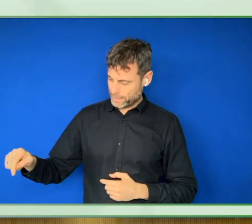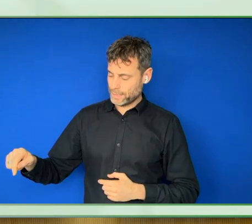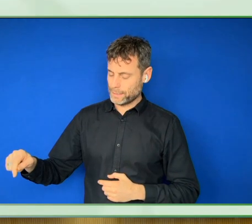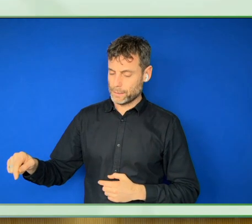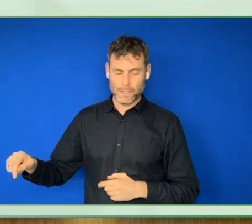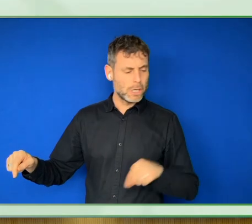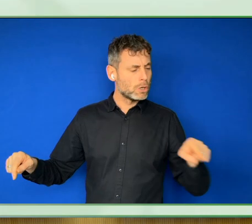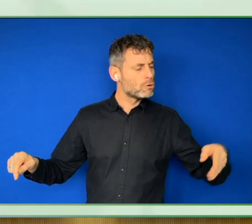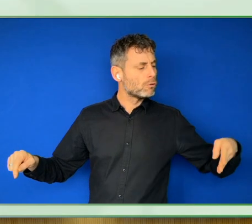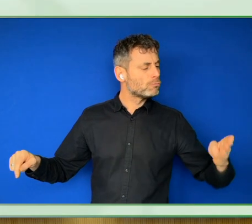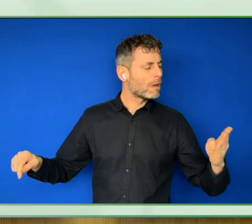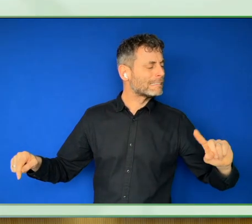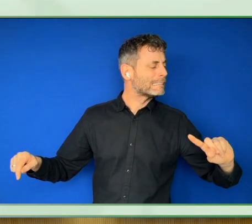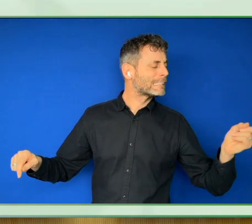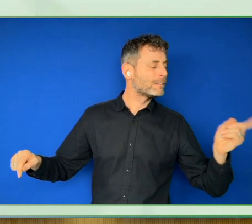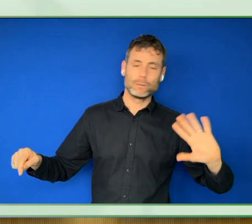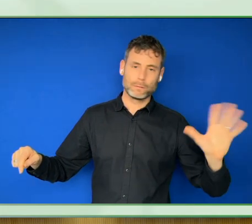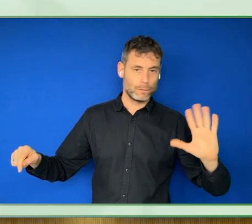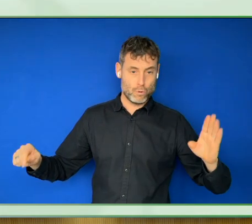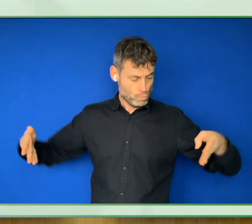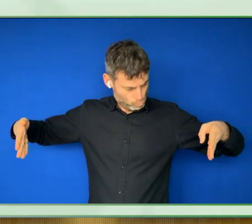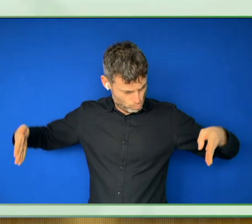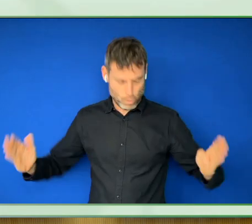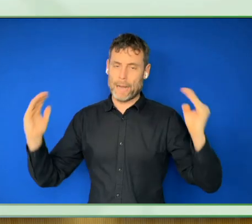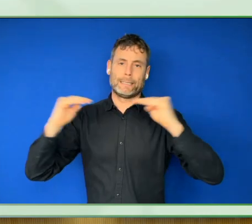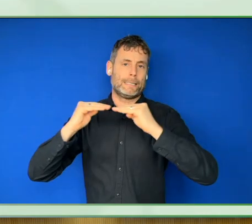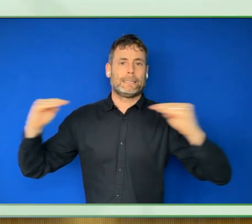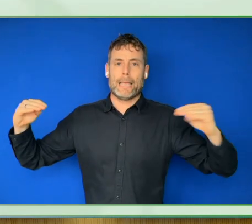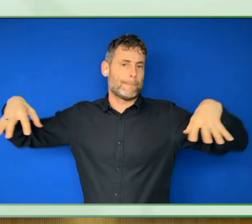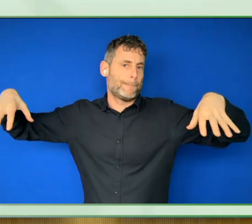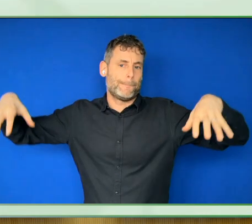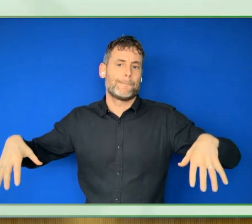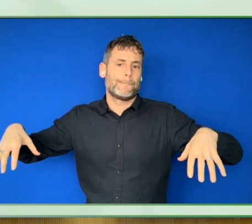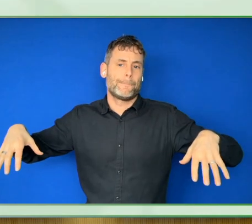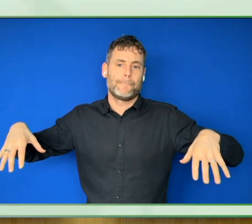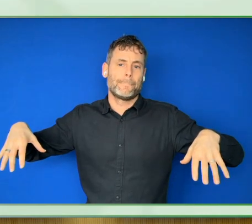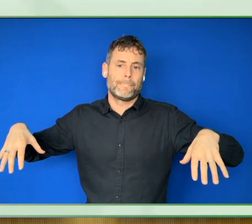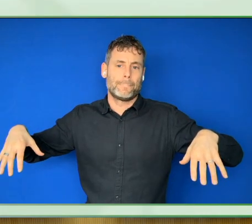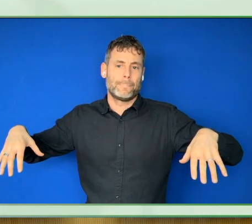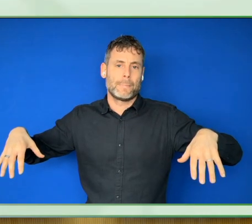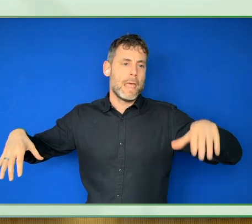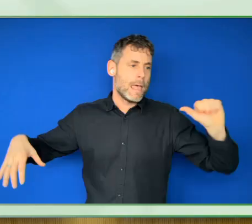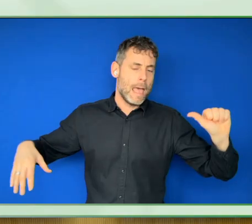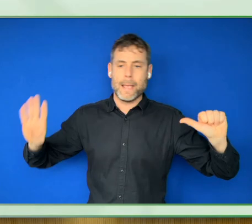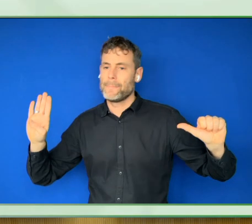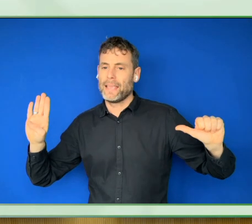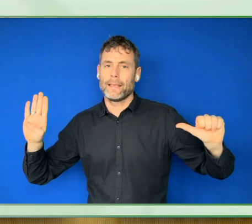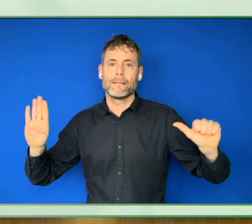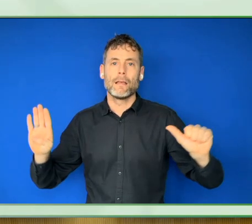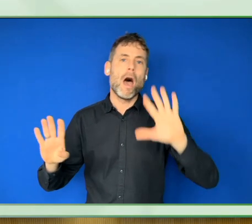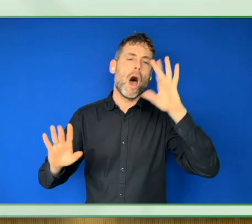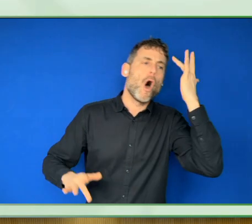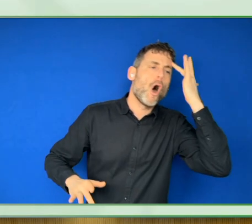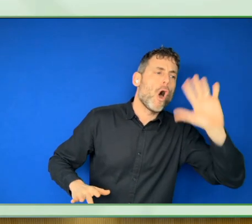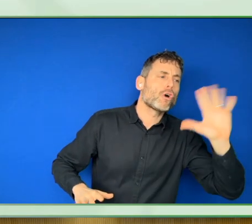have studied and practiced human rights for many years, is not going to be right in B because their culture goes against it. Let's be very careful on